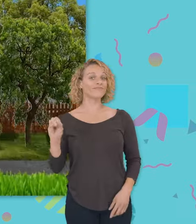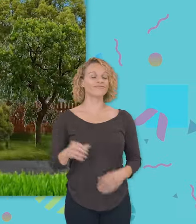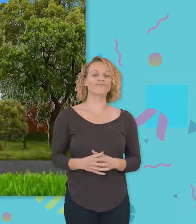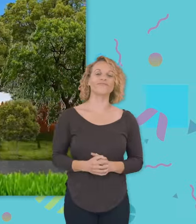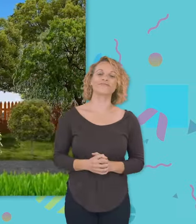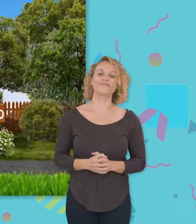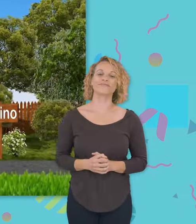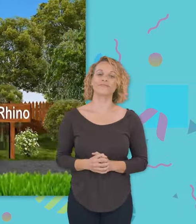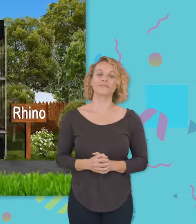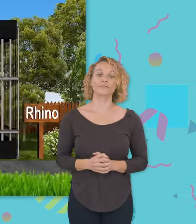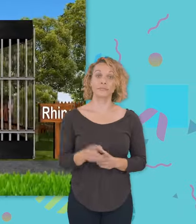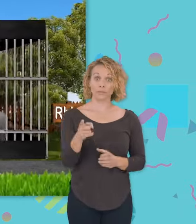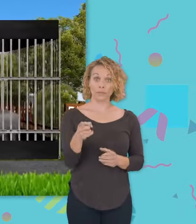zoo.